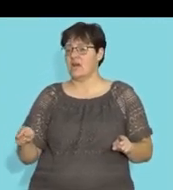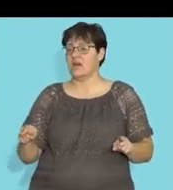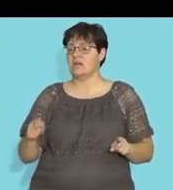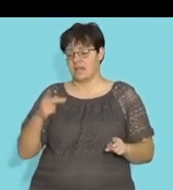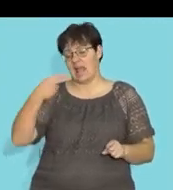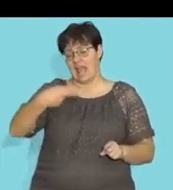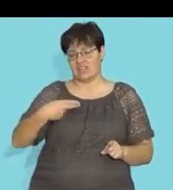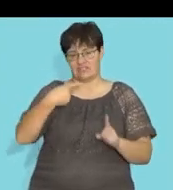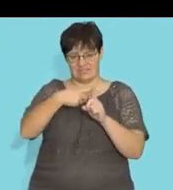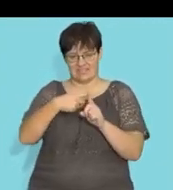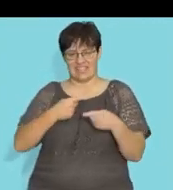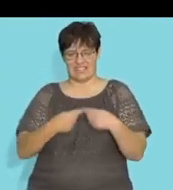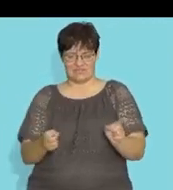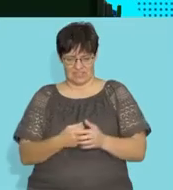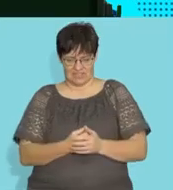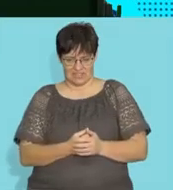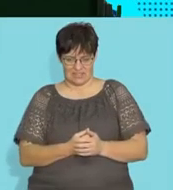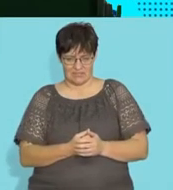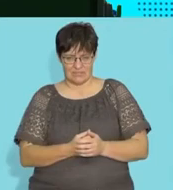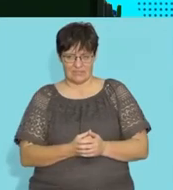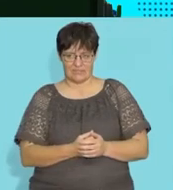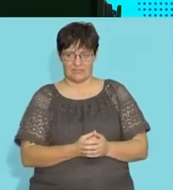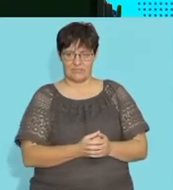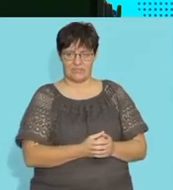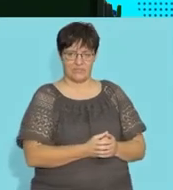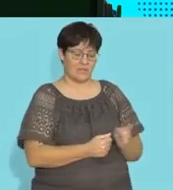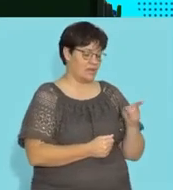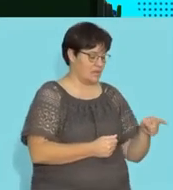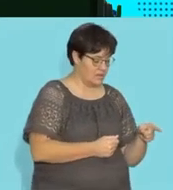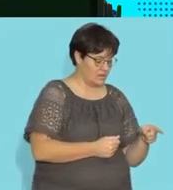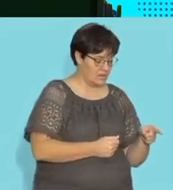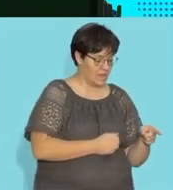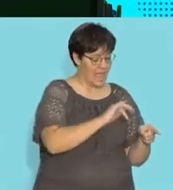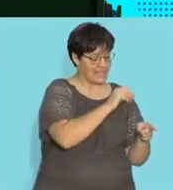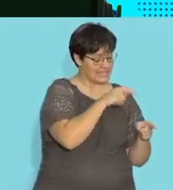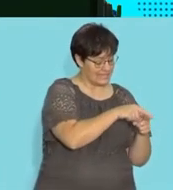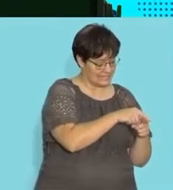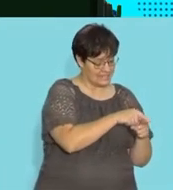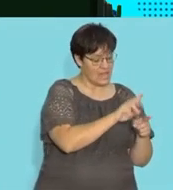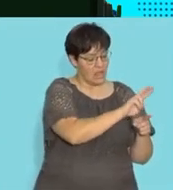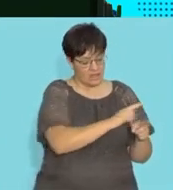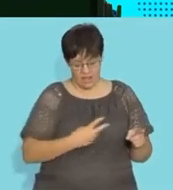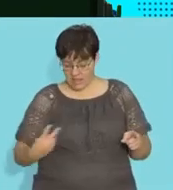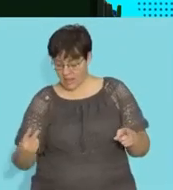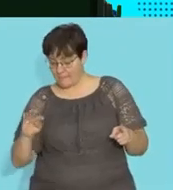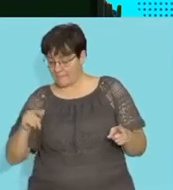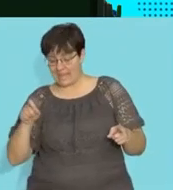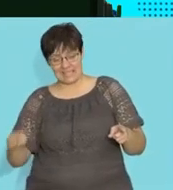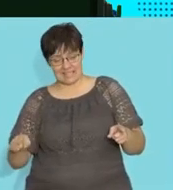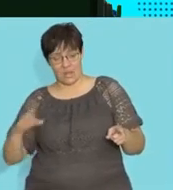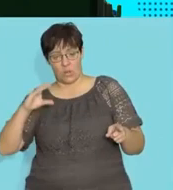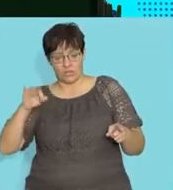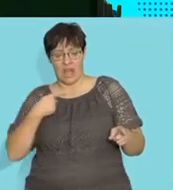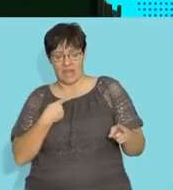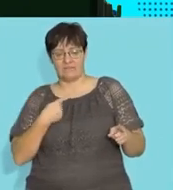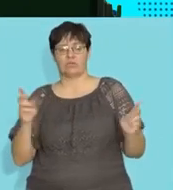proton difference. So between your acid and your conjugate base of that acid, there is a